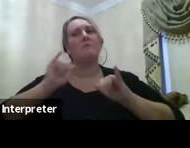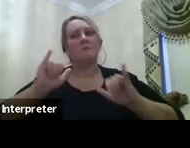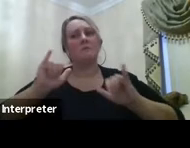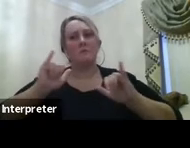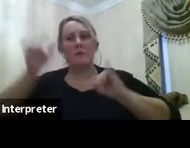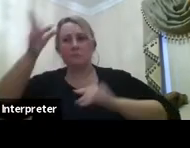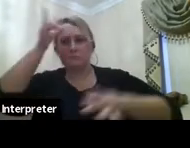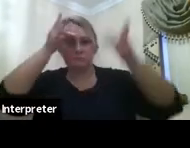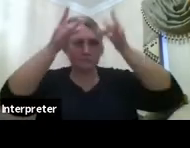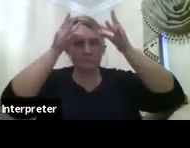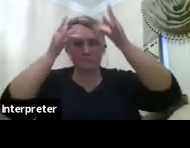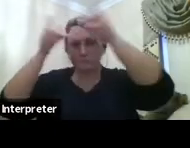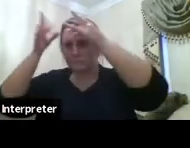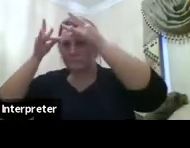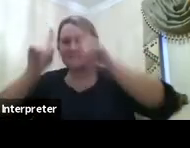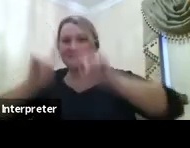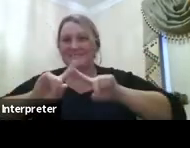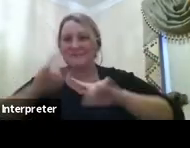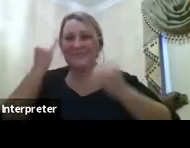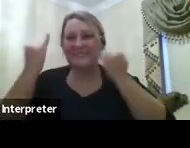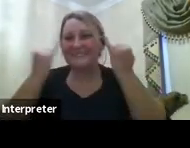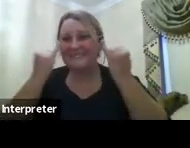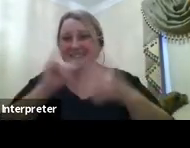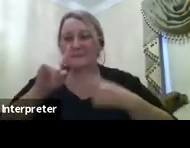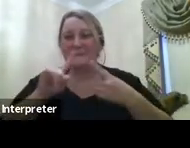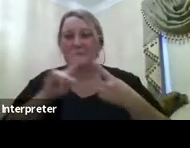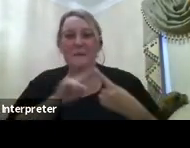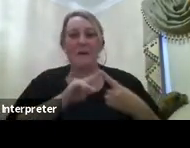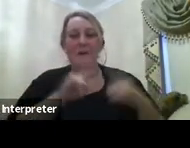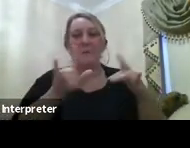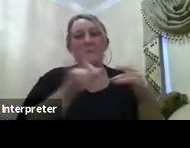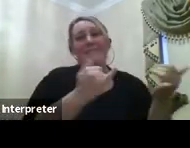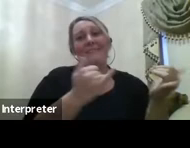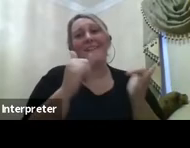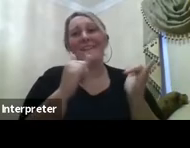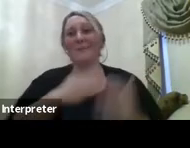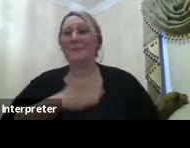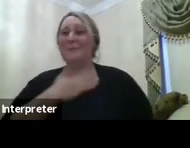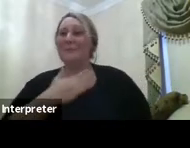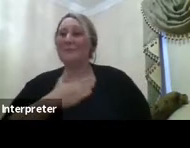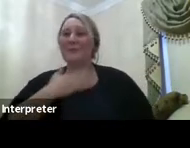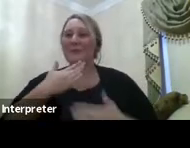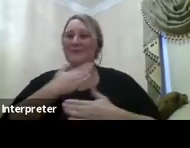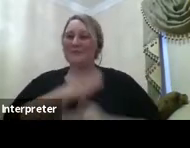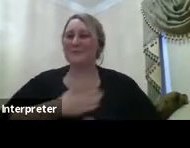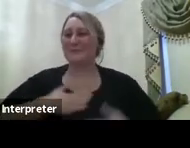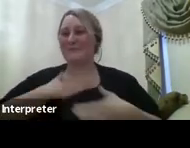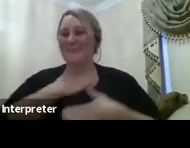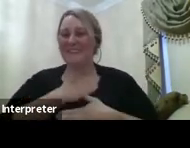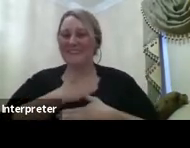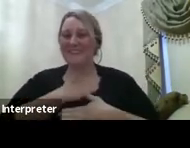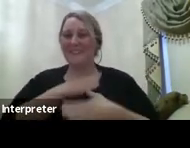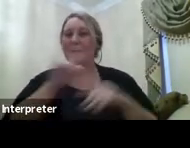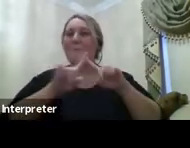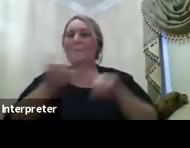that Amber talked about, like play and humor and joy, and also understanding that there is a larger